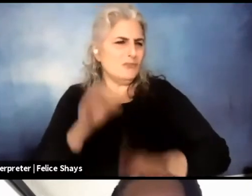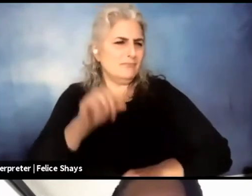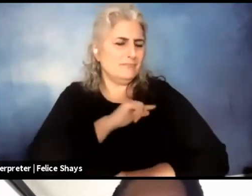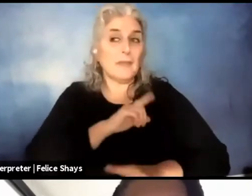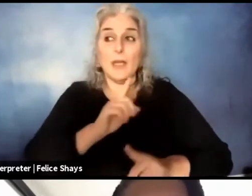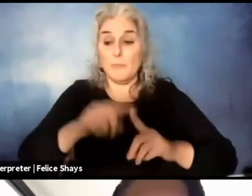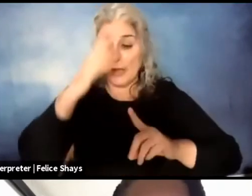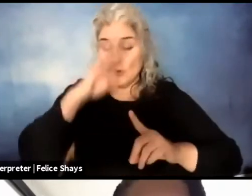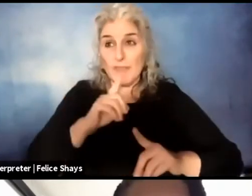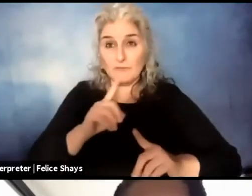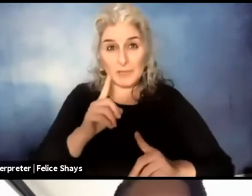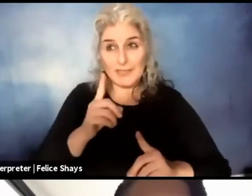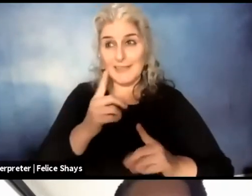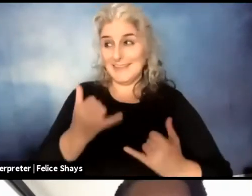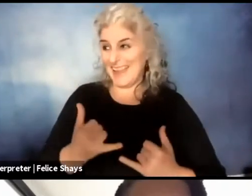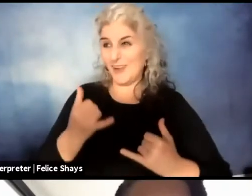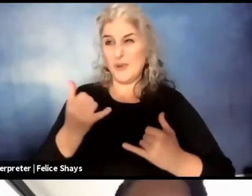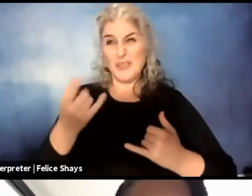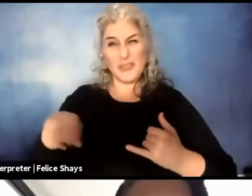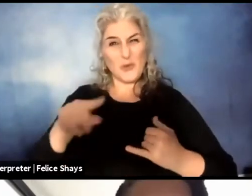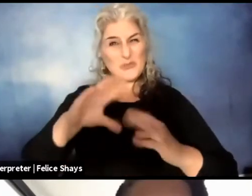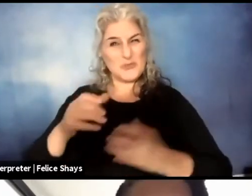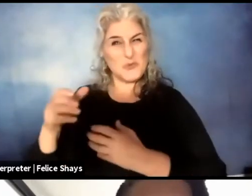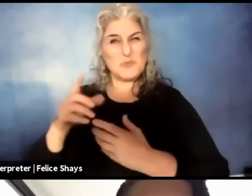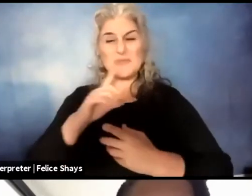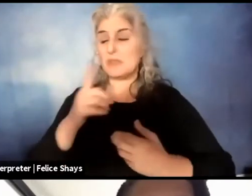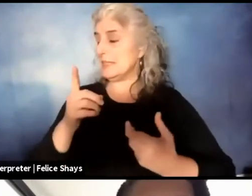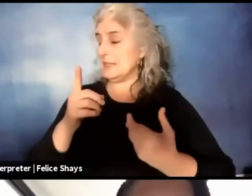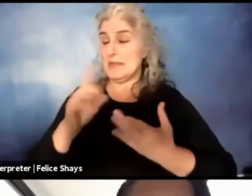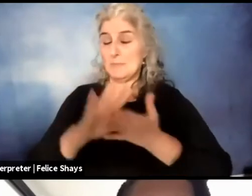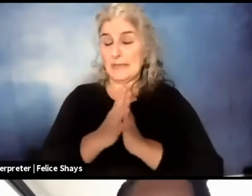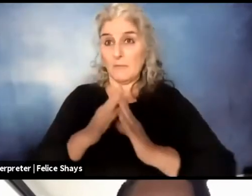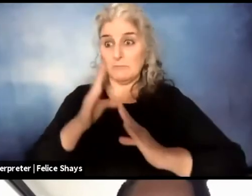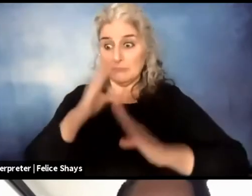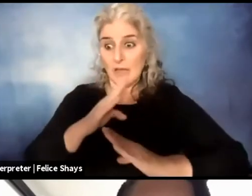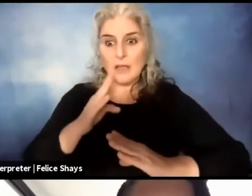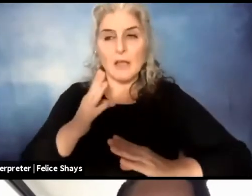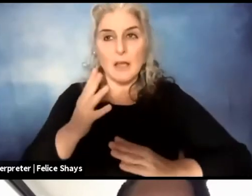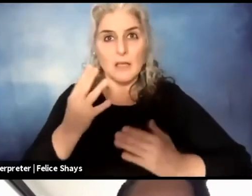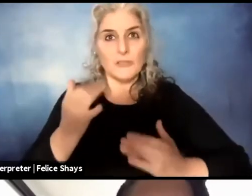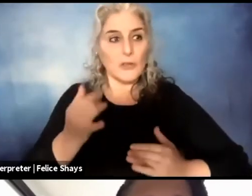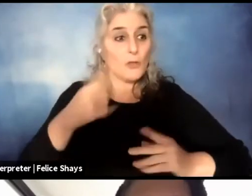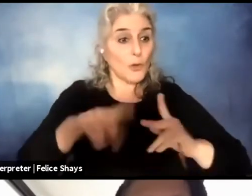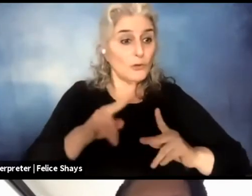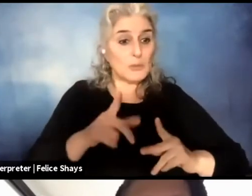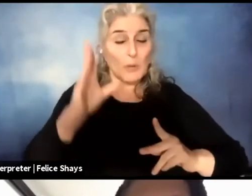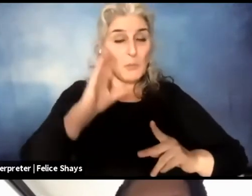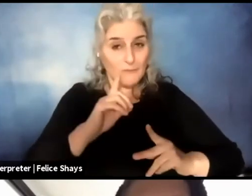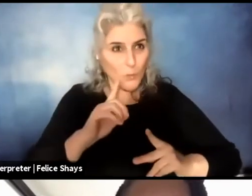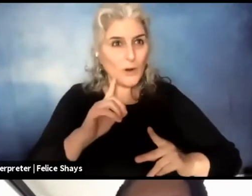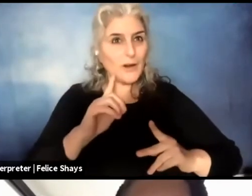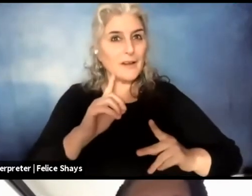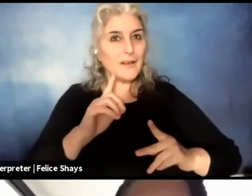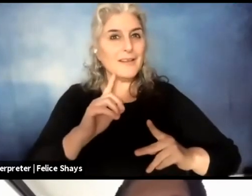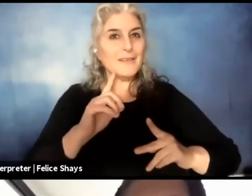or protection from intermediary liability actually lifted up the opportunity for folks who have been the least empowered in our communities to actually raise their voices without concerns